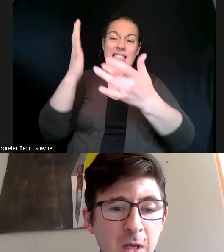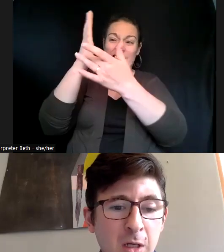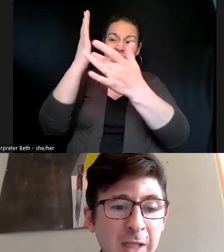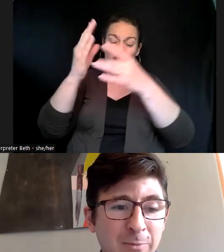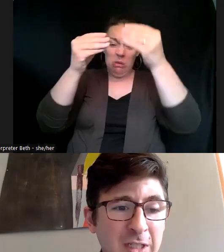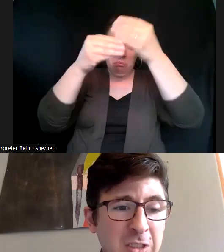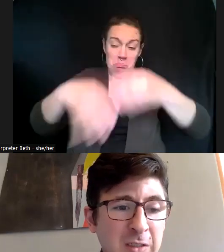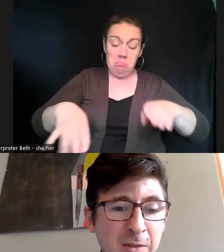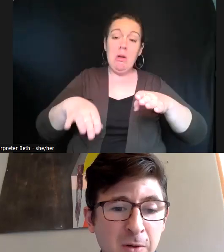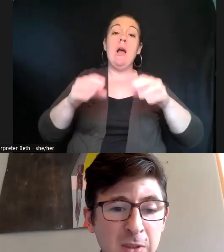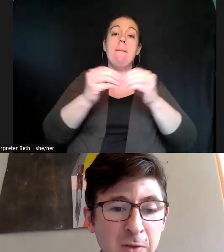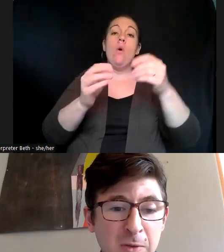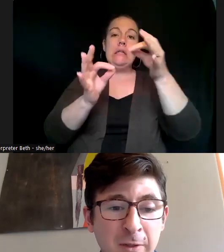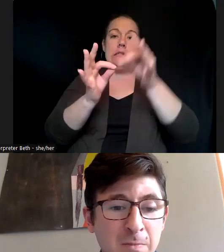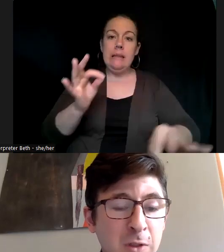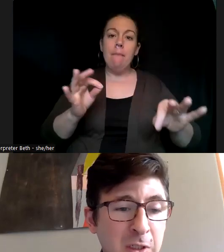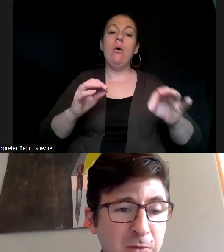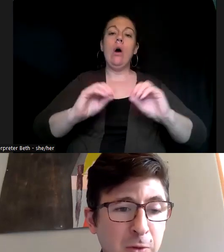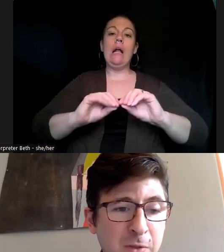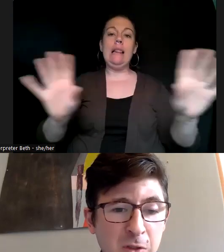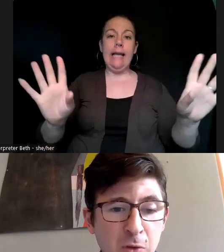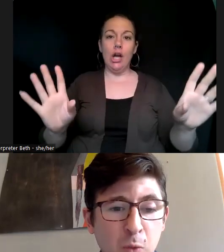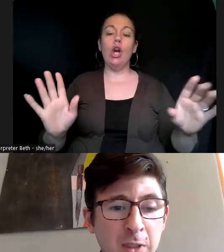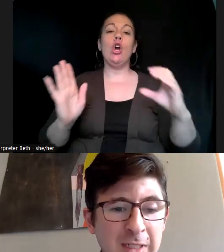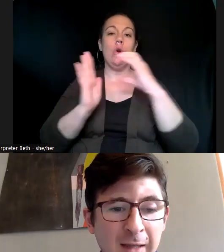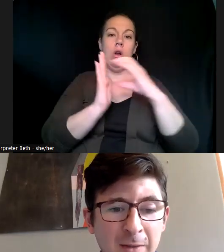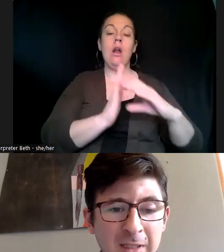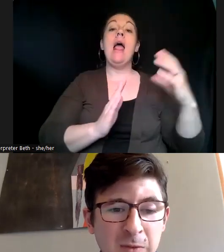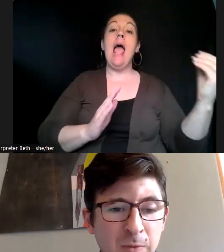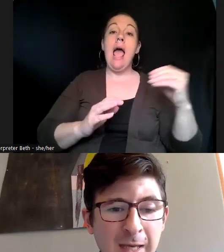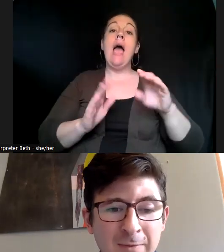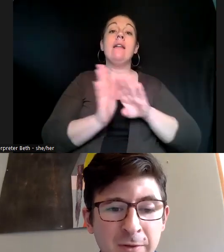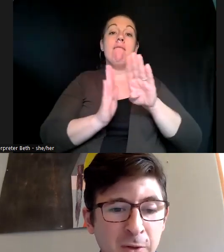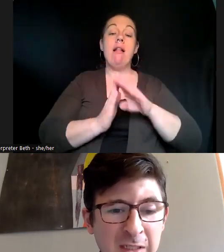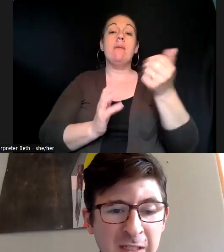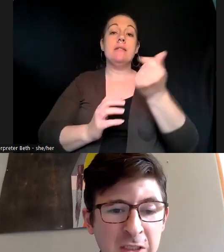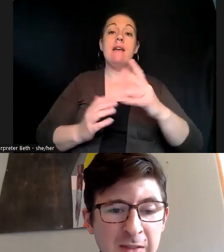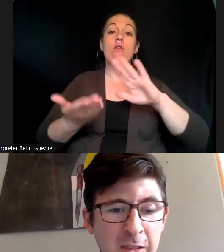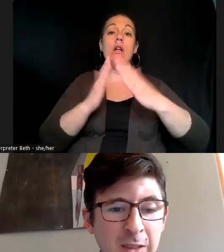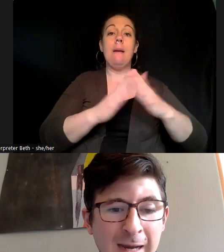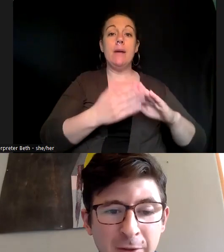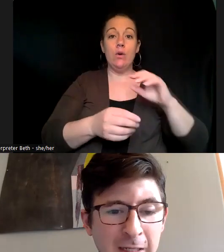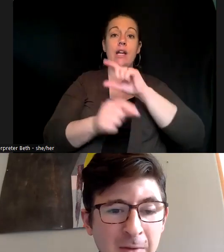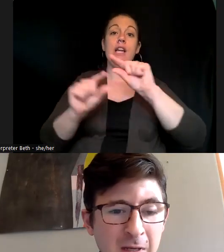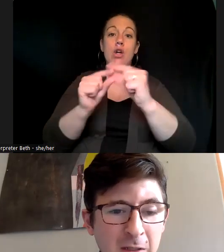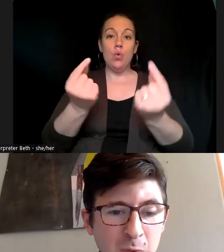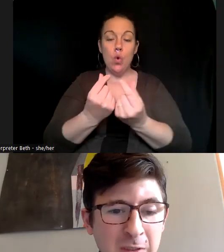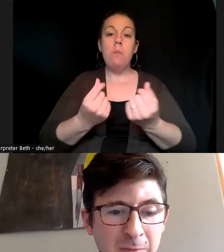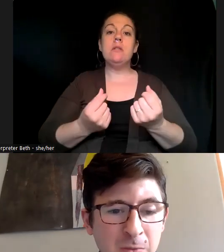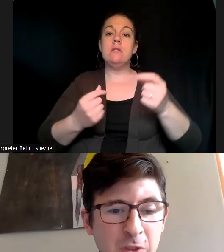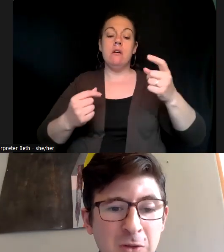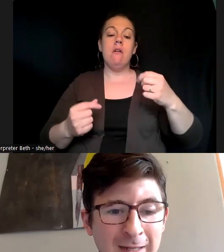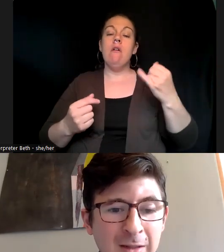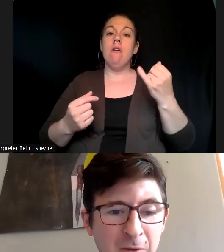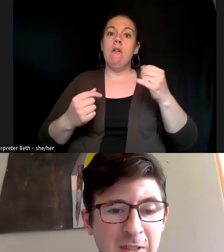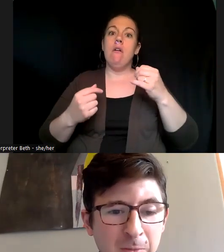form collaborations amongst different community groups to work together. Because when we have different organizations that are collaborating, there's really so